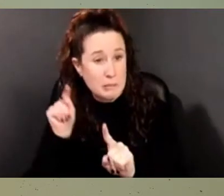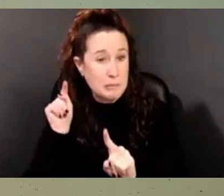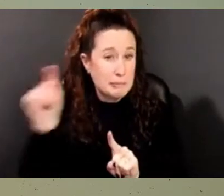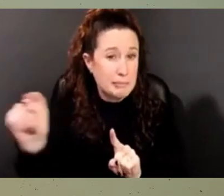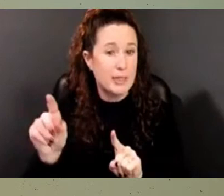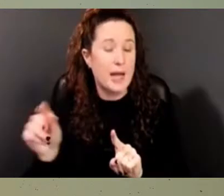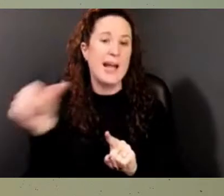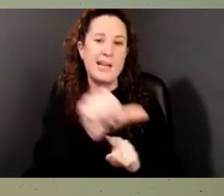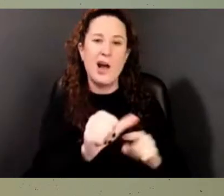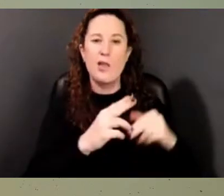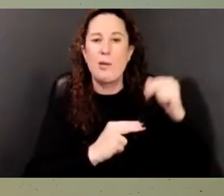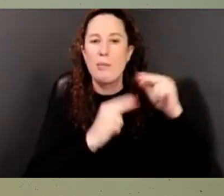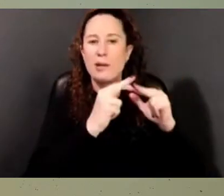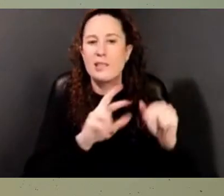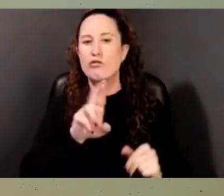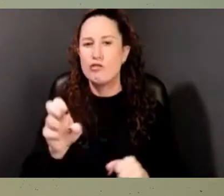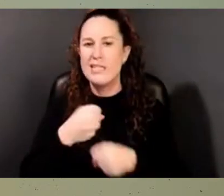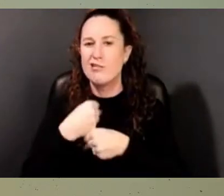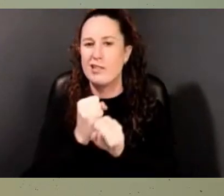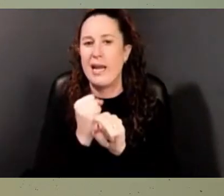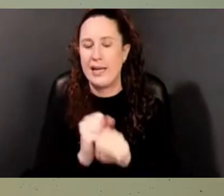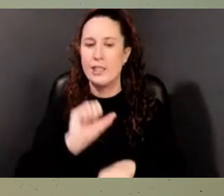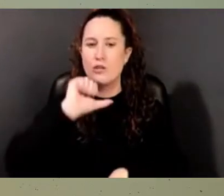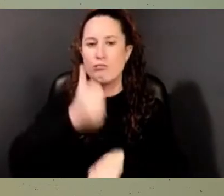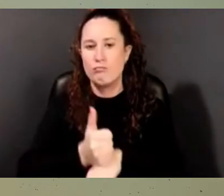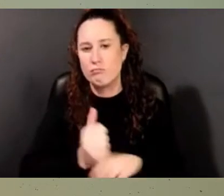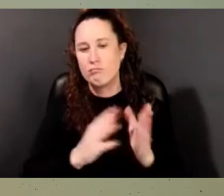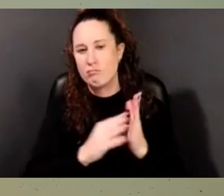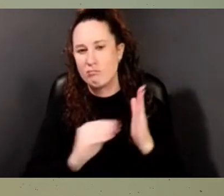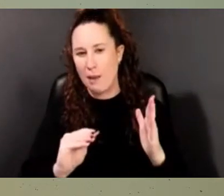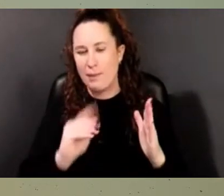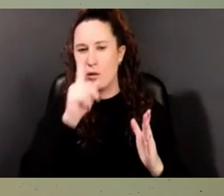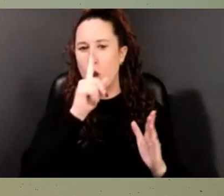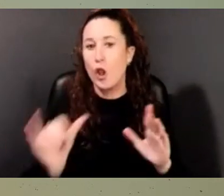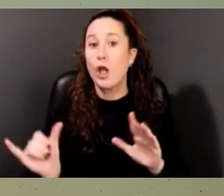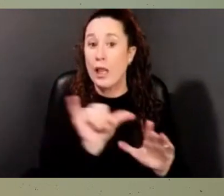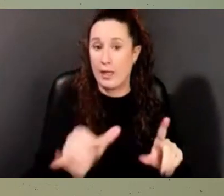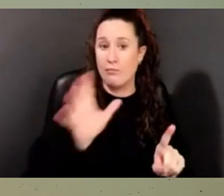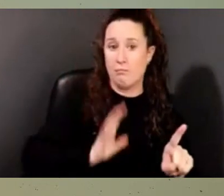recreated outbuildings in the distance. Next slide.